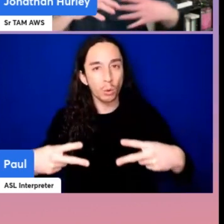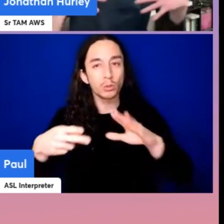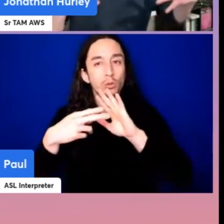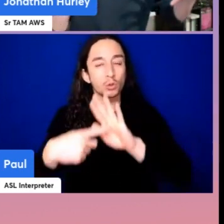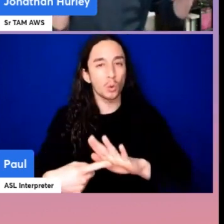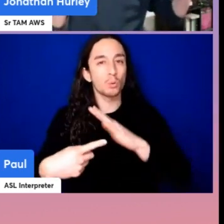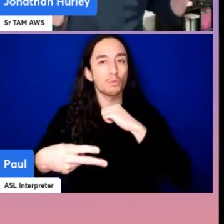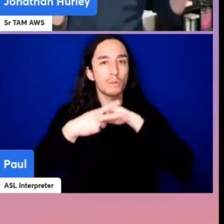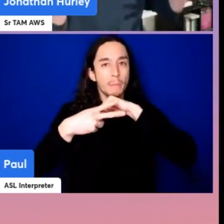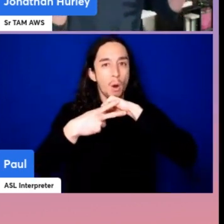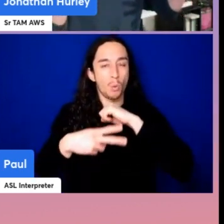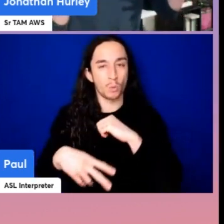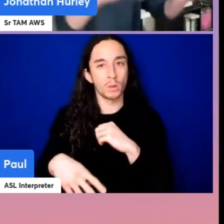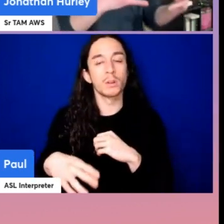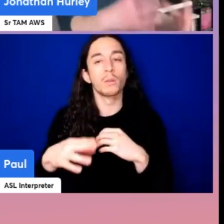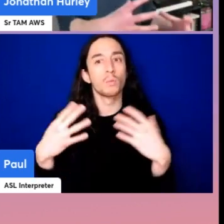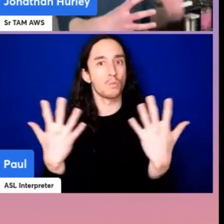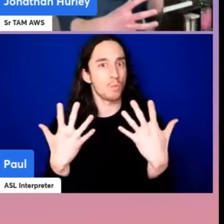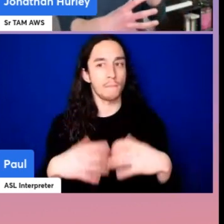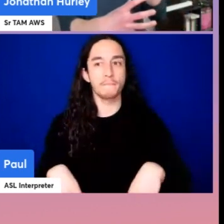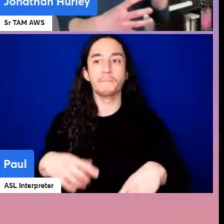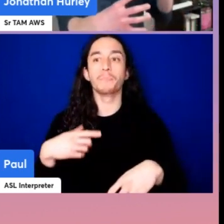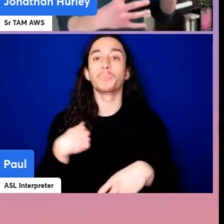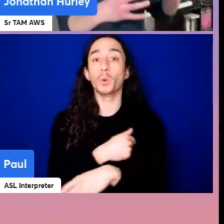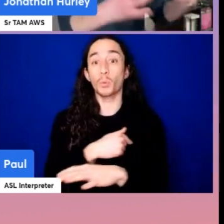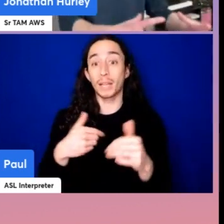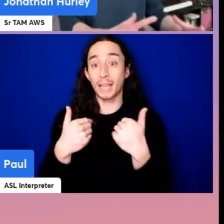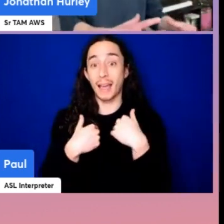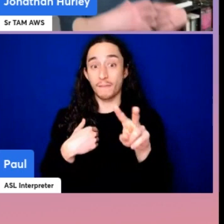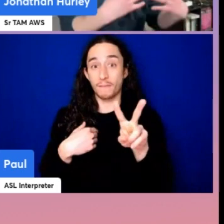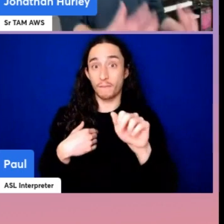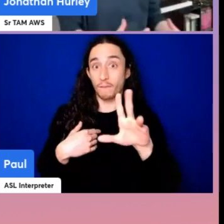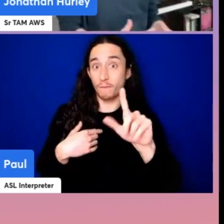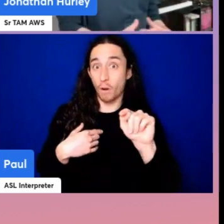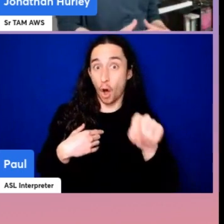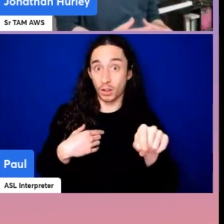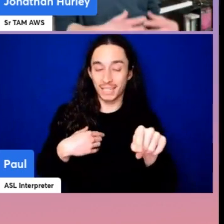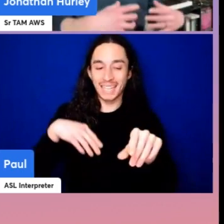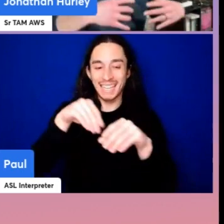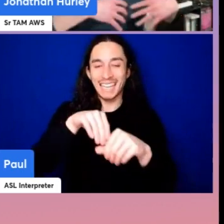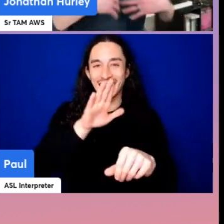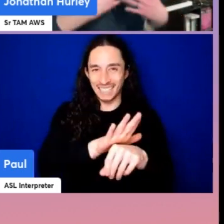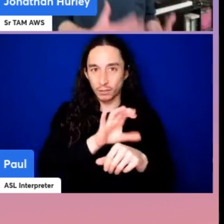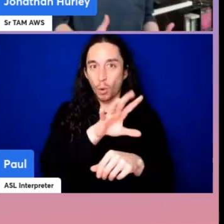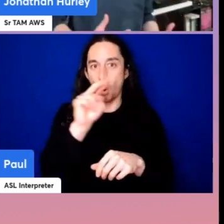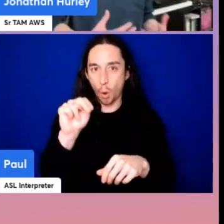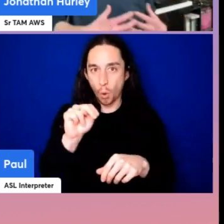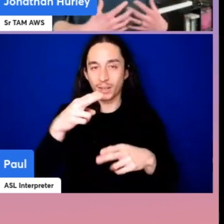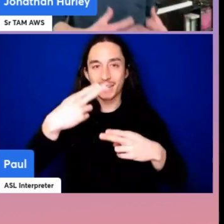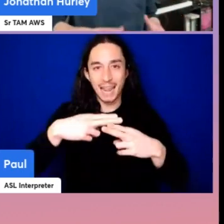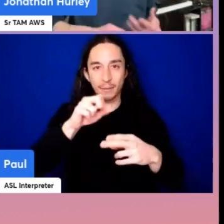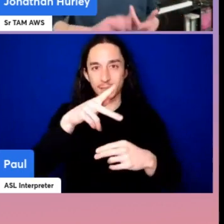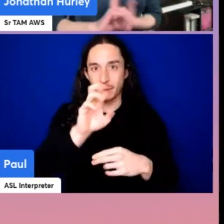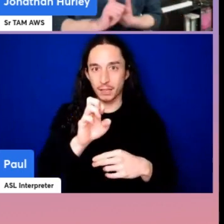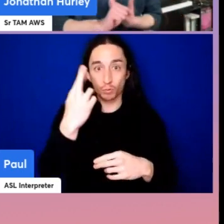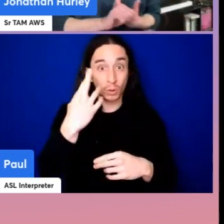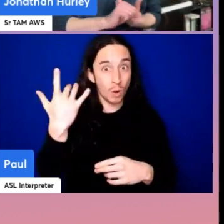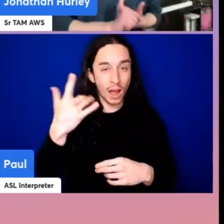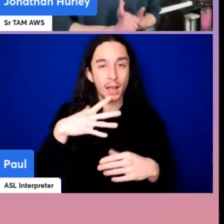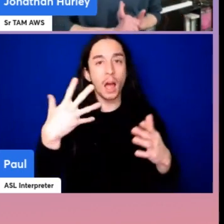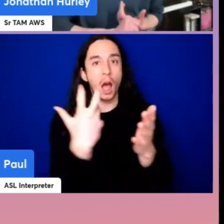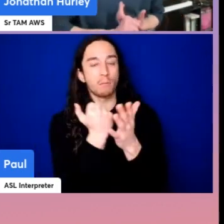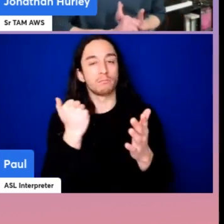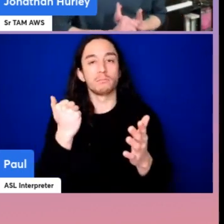repository is that we put Vault in its own namespace. The reason that we do that is so that we can take advantage of constructs